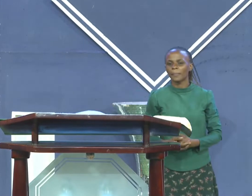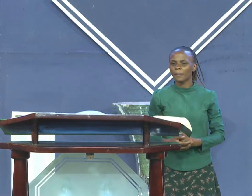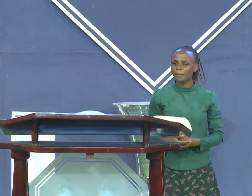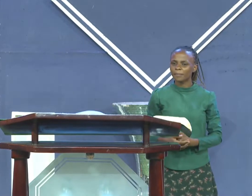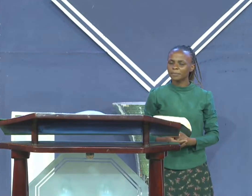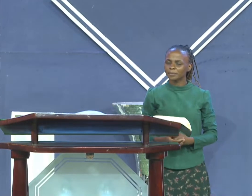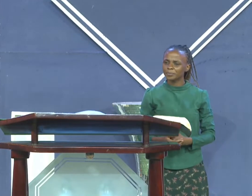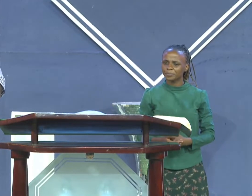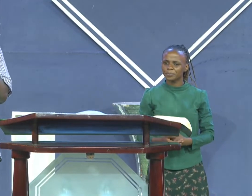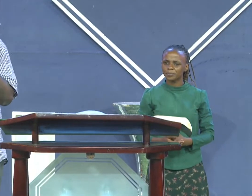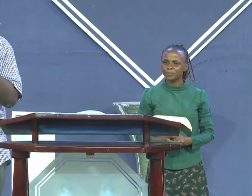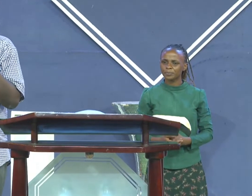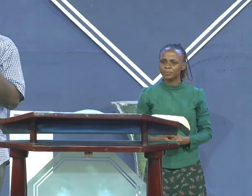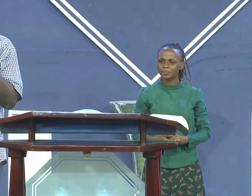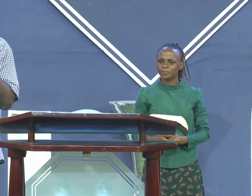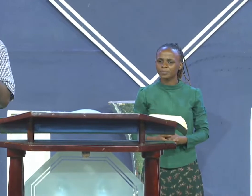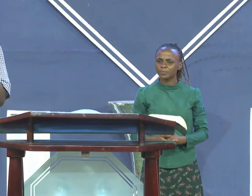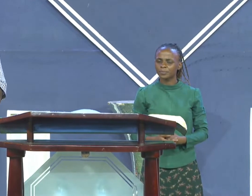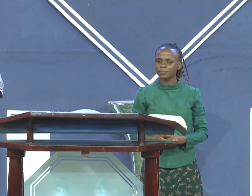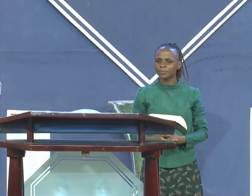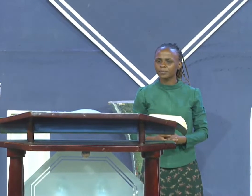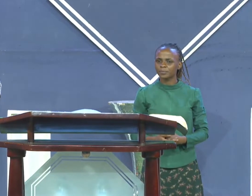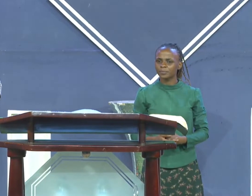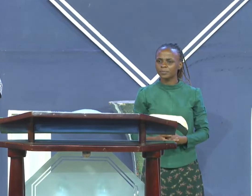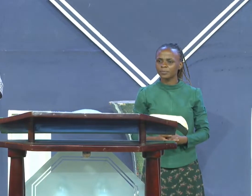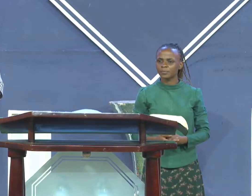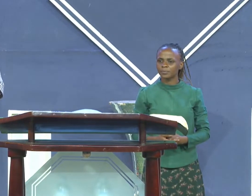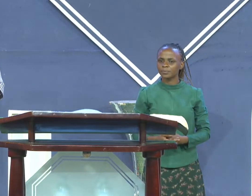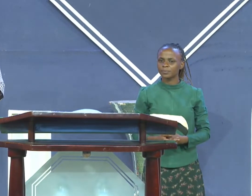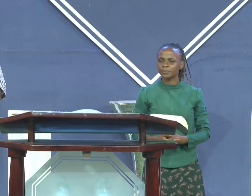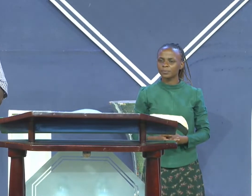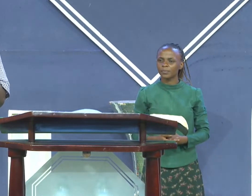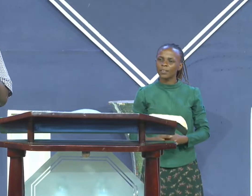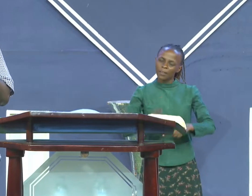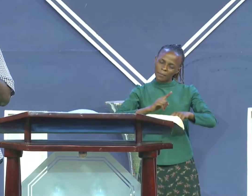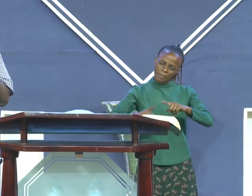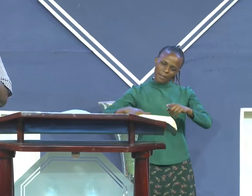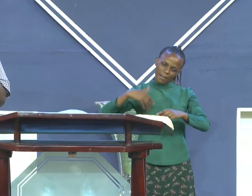now, at this time, the fish are not there and you cannot trap them.